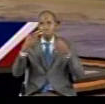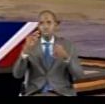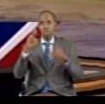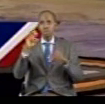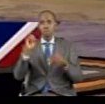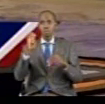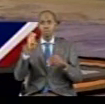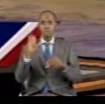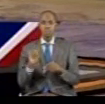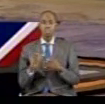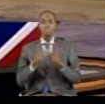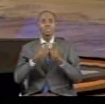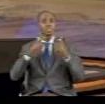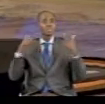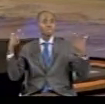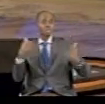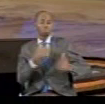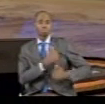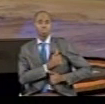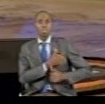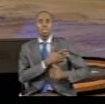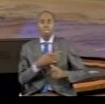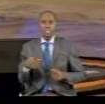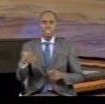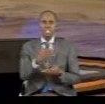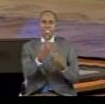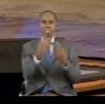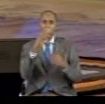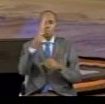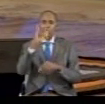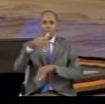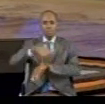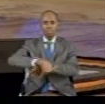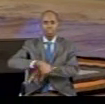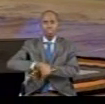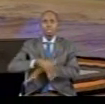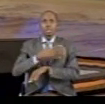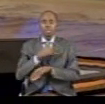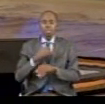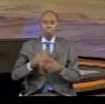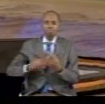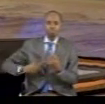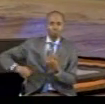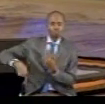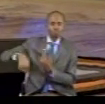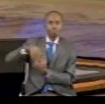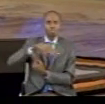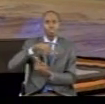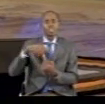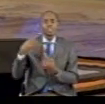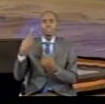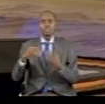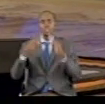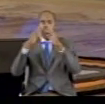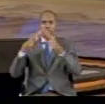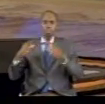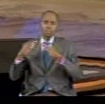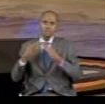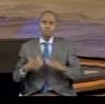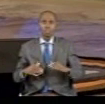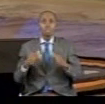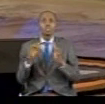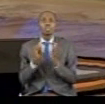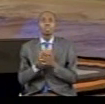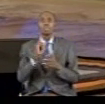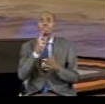host. And they came by night, and they compassed the city about. That's the